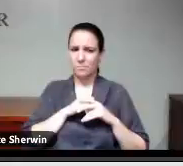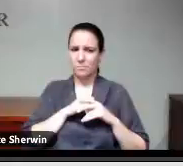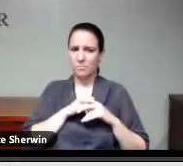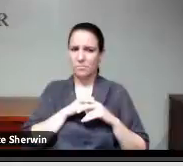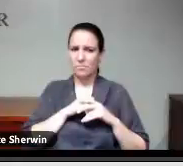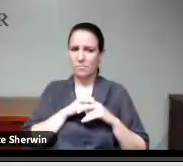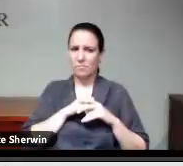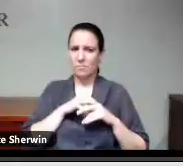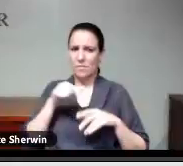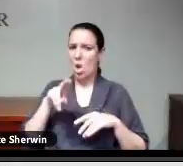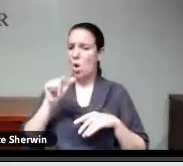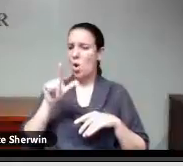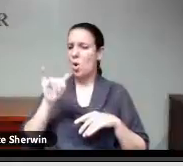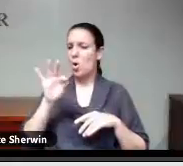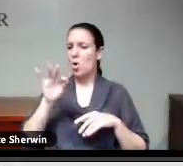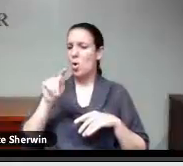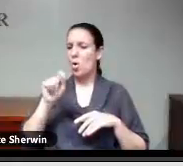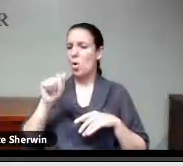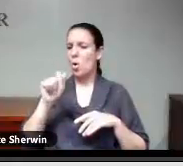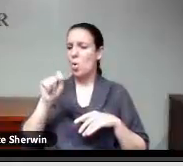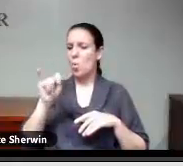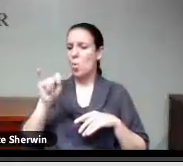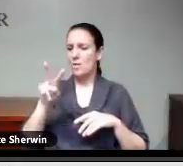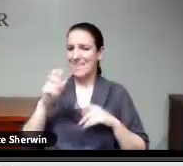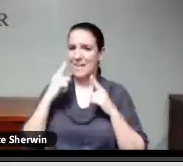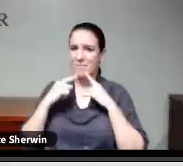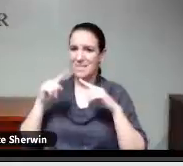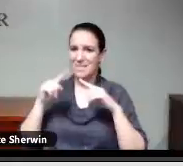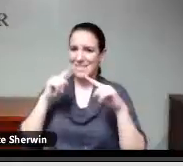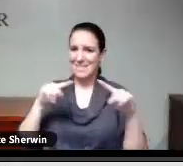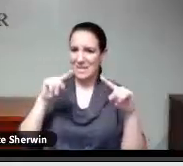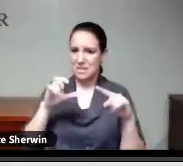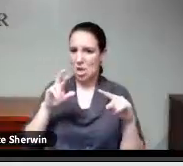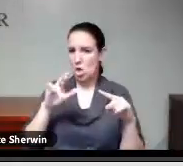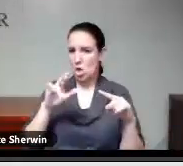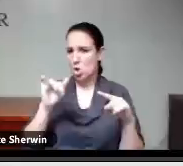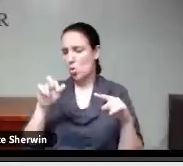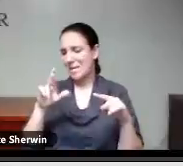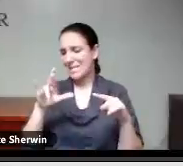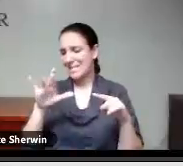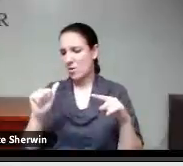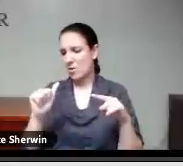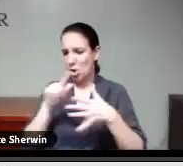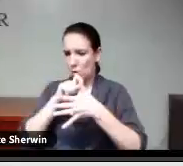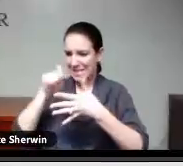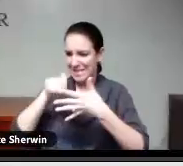qualitative success criteria could be that and